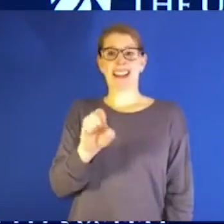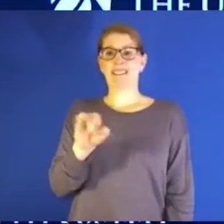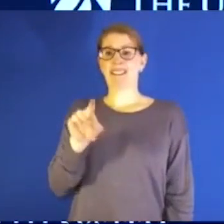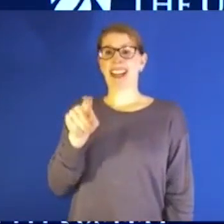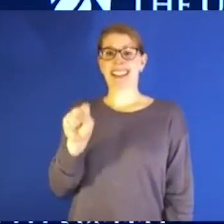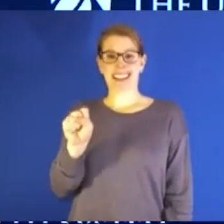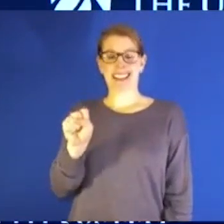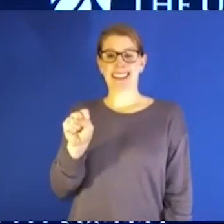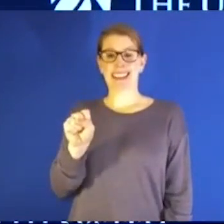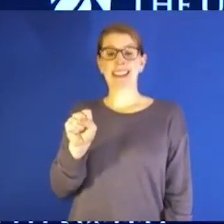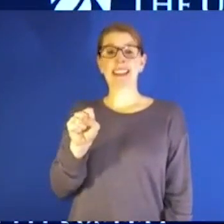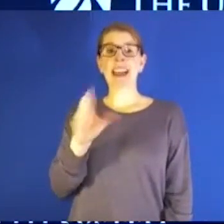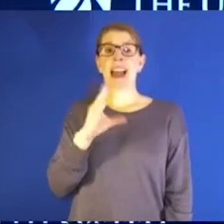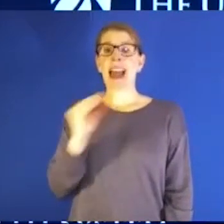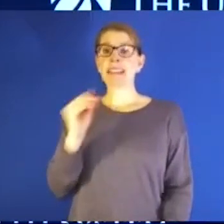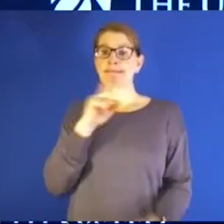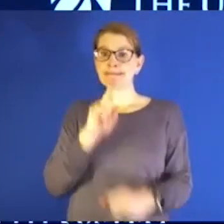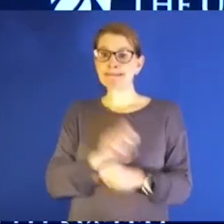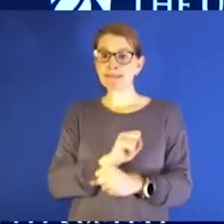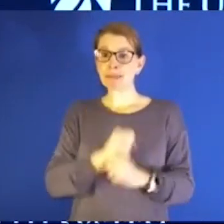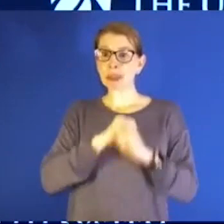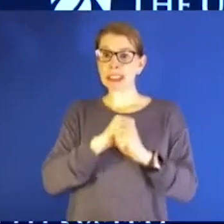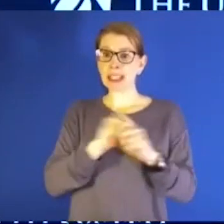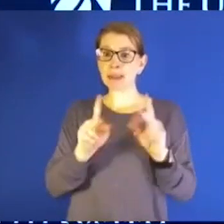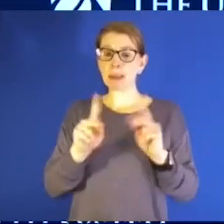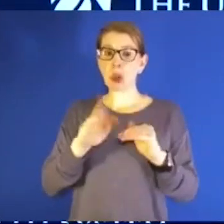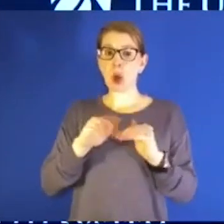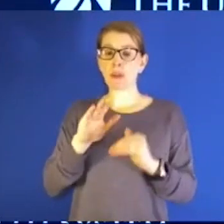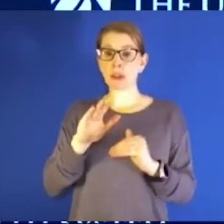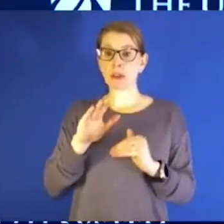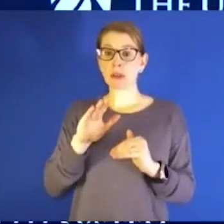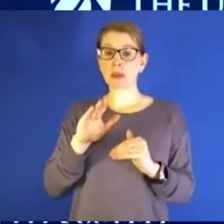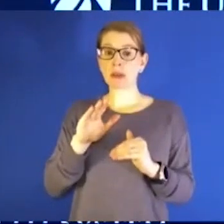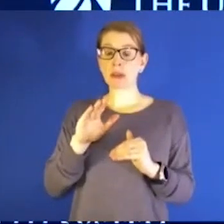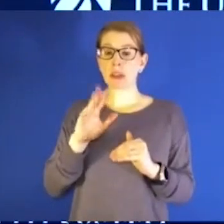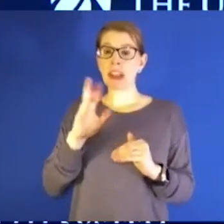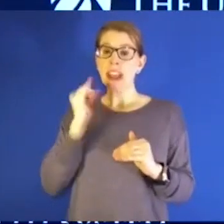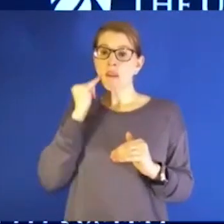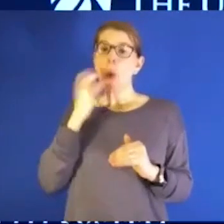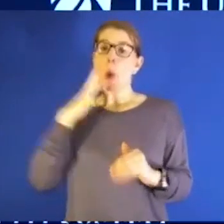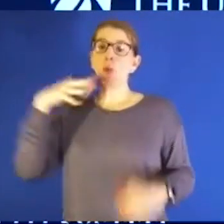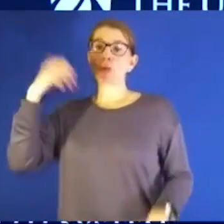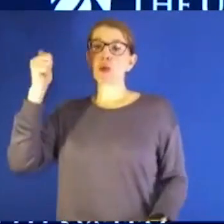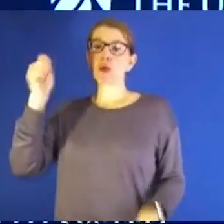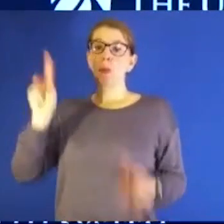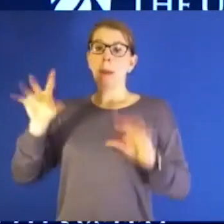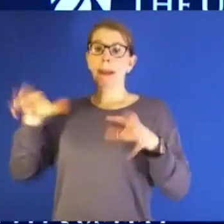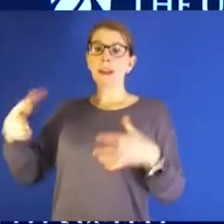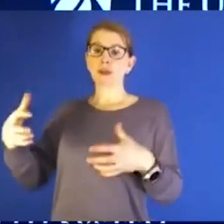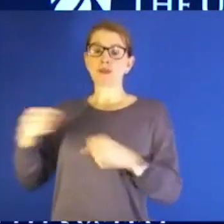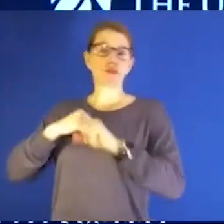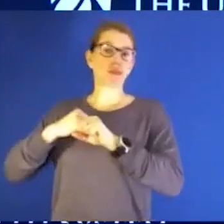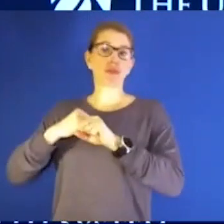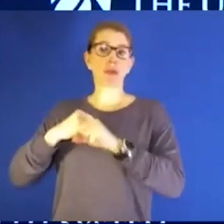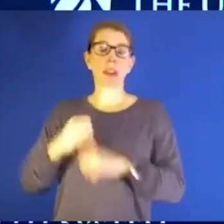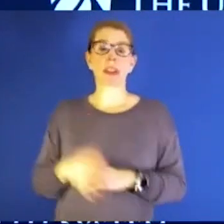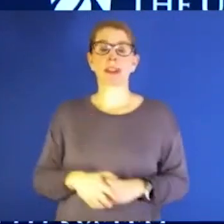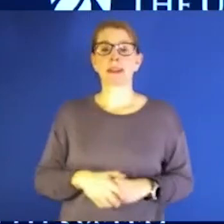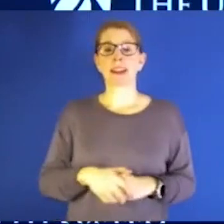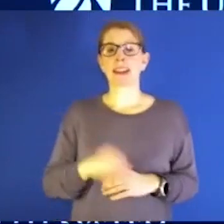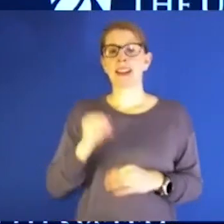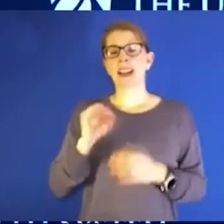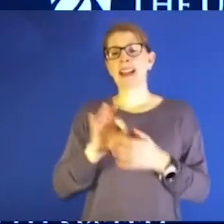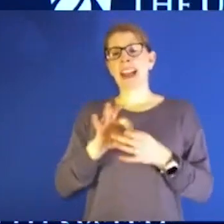it really does protect people over the age, especially the older you get. So if we could just kind of let go of some of our